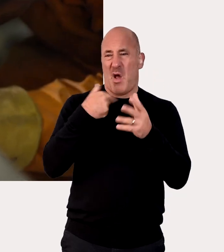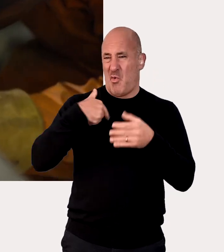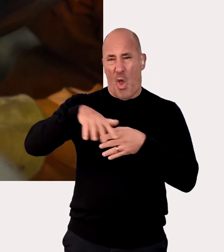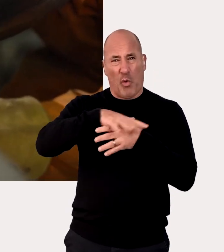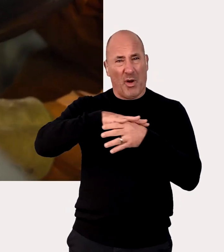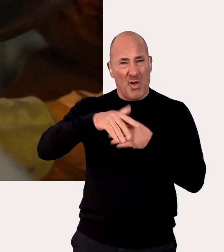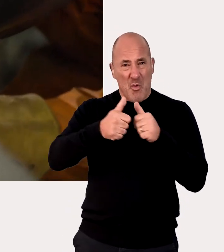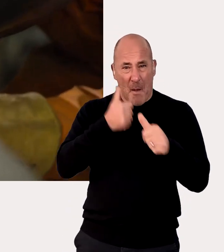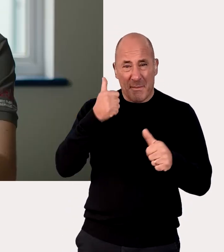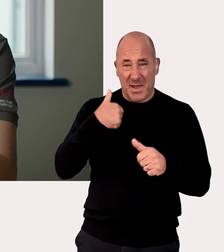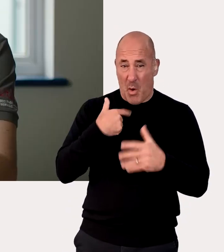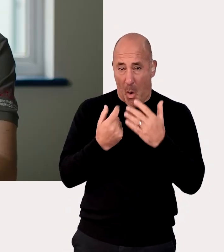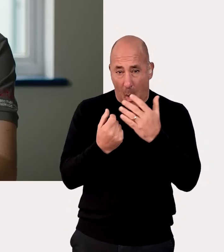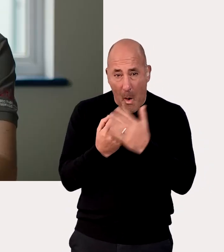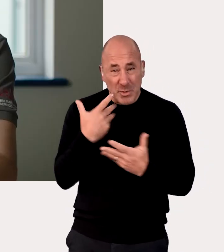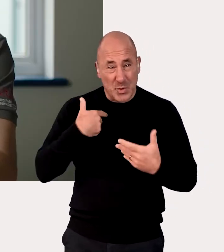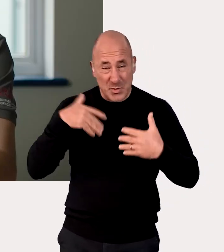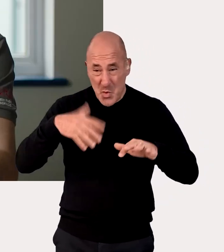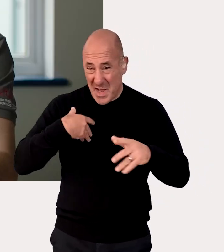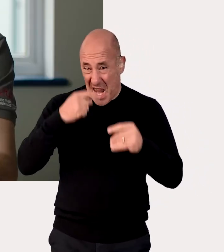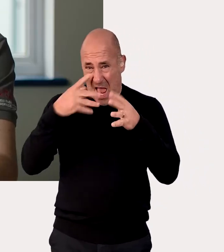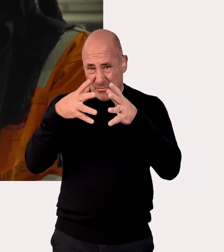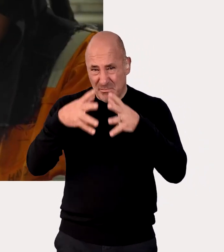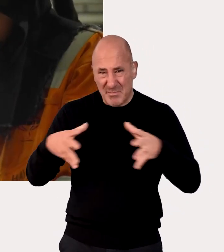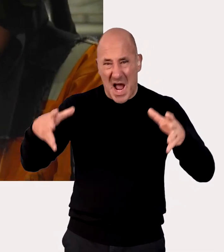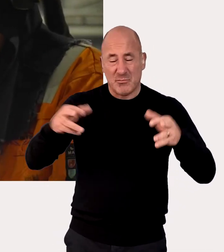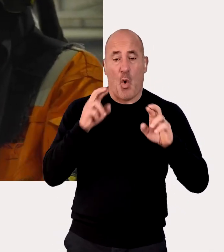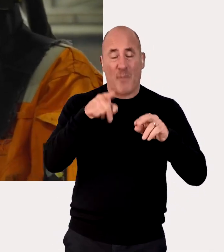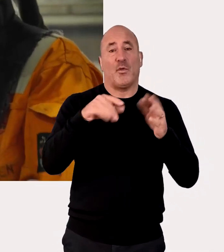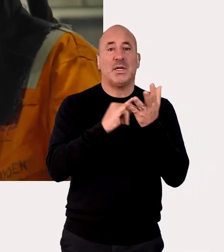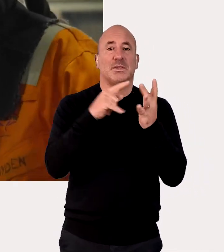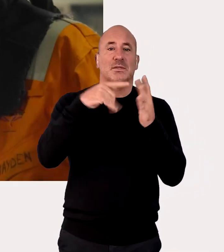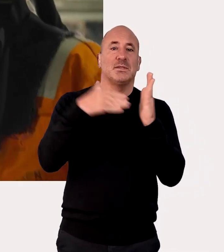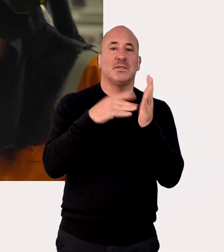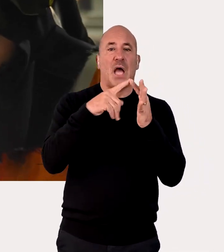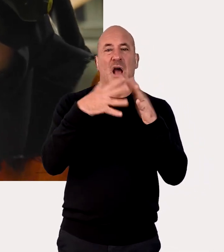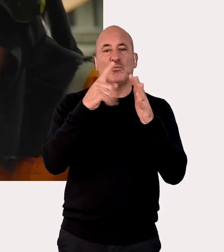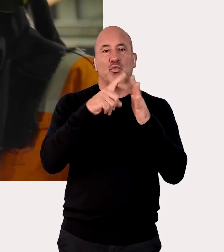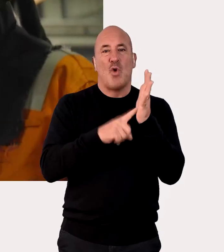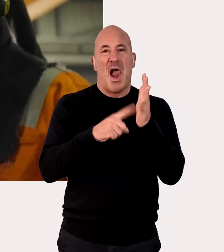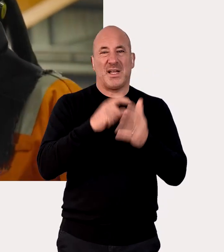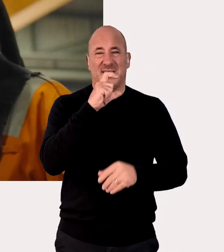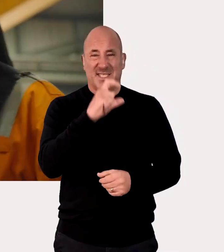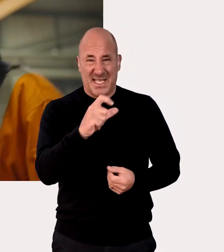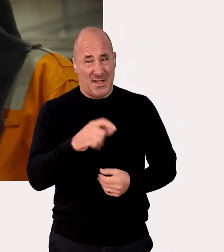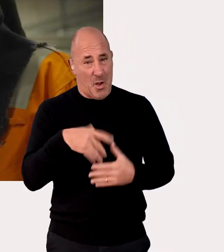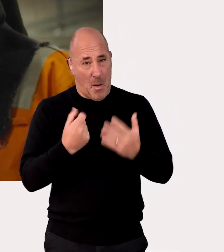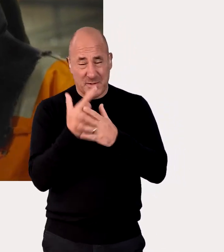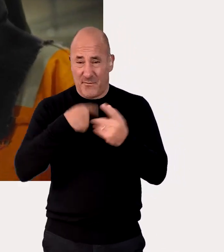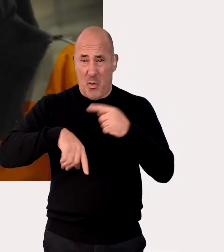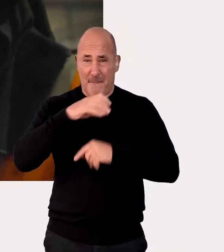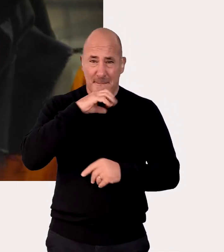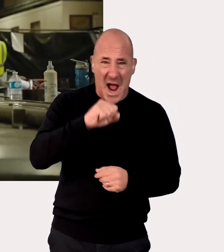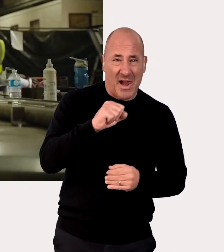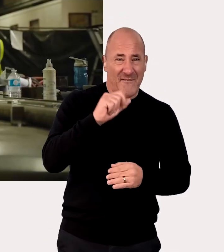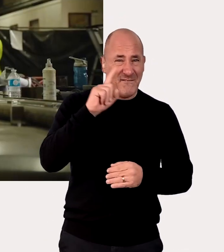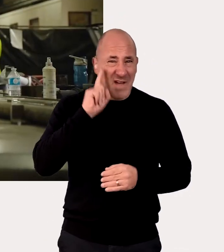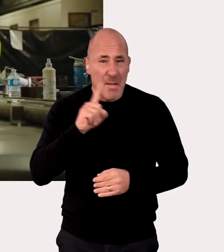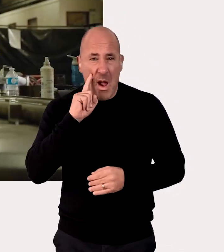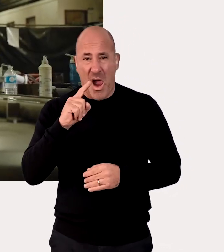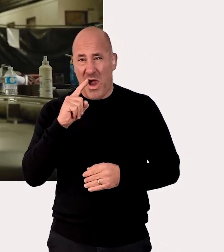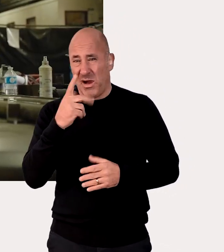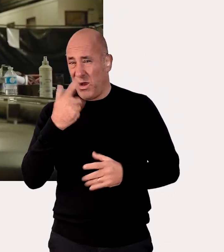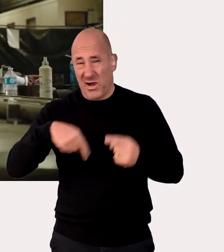local company. We feel that we've got a great opportunity and we can expand. Hopefully with Sizewell C, that's a great opportunity for all ages,